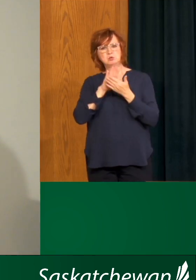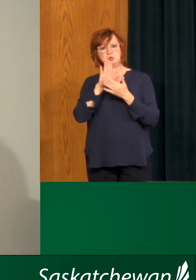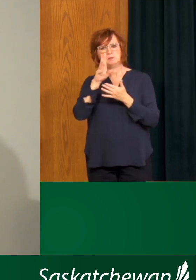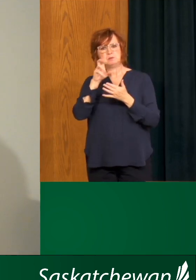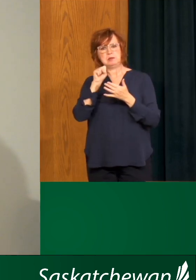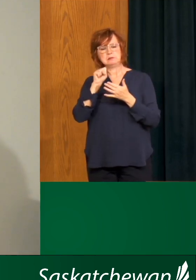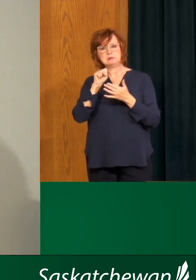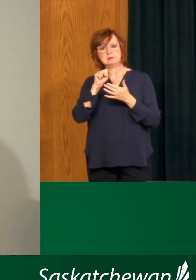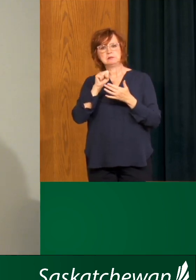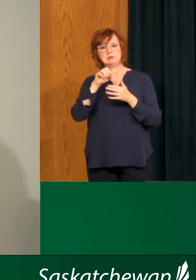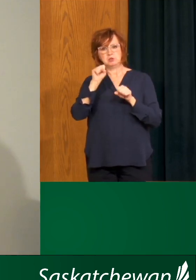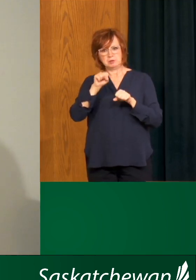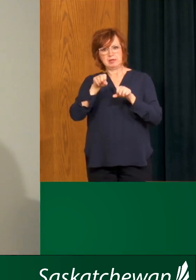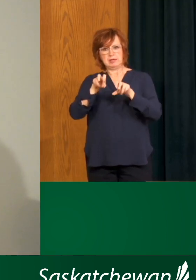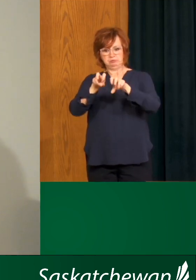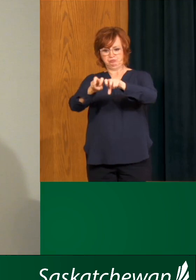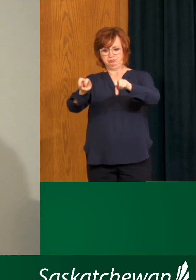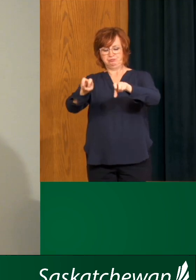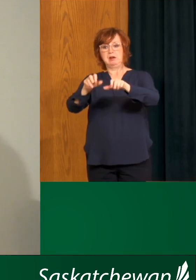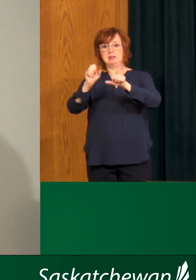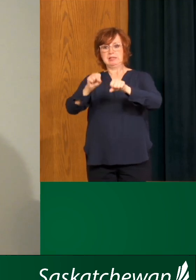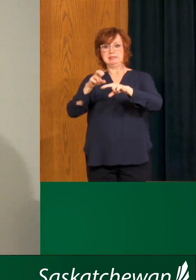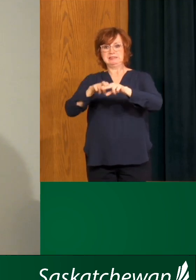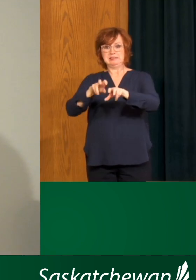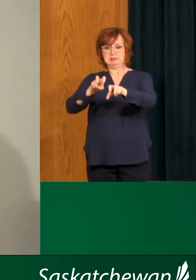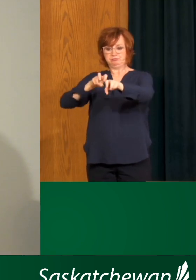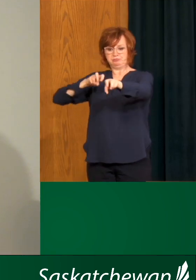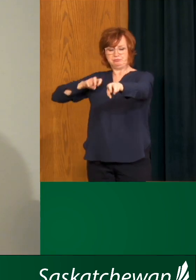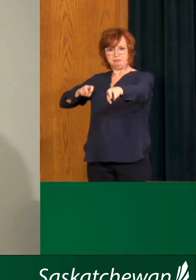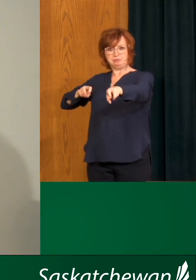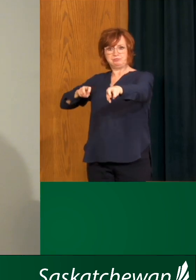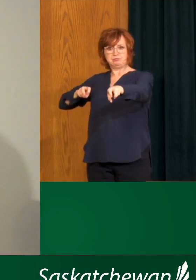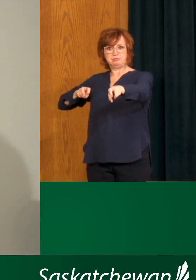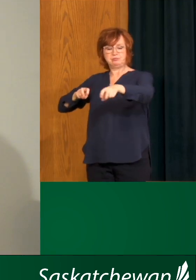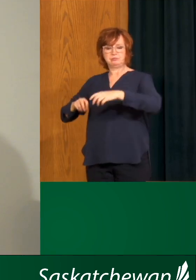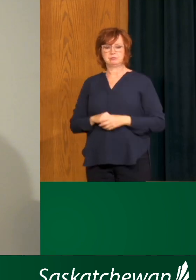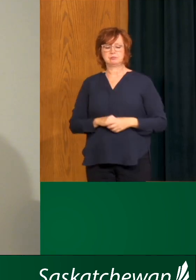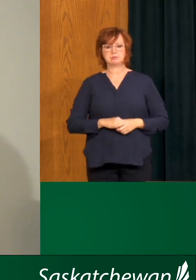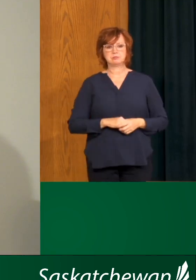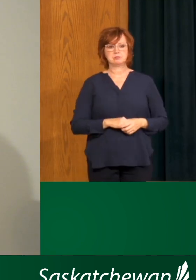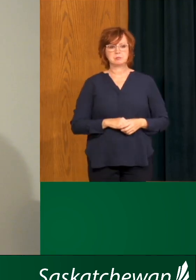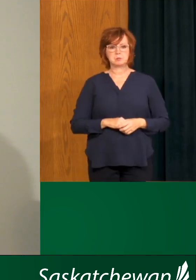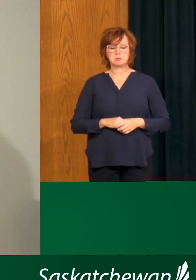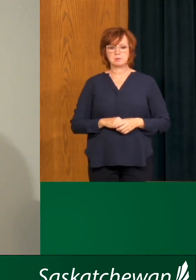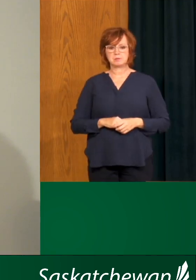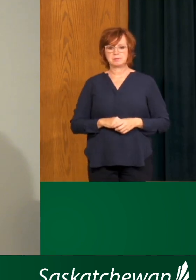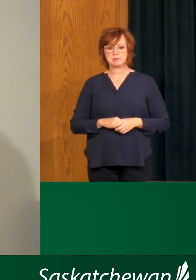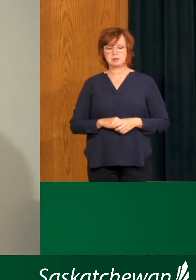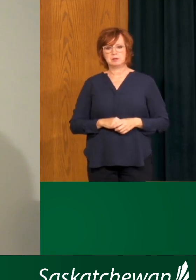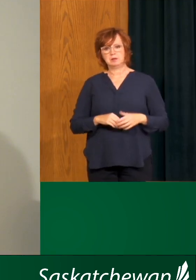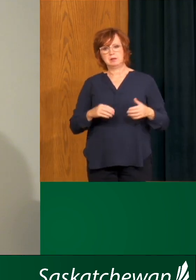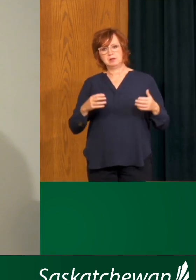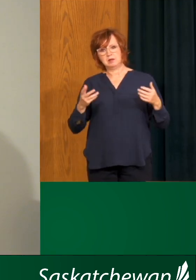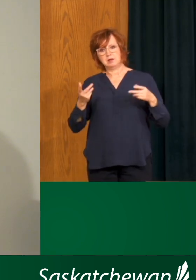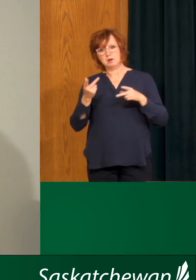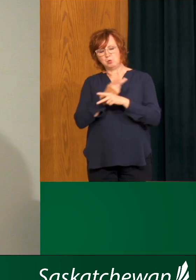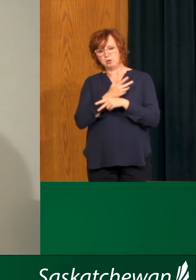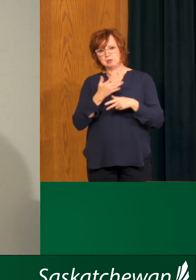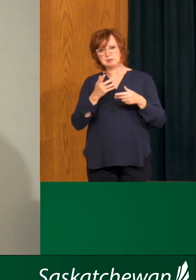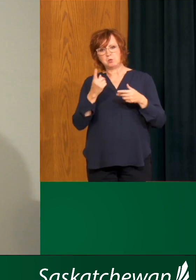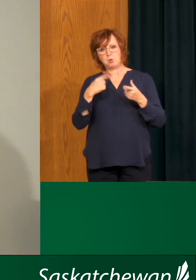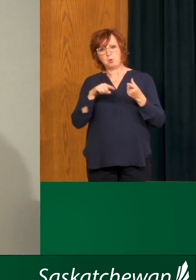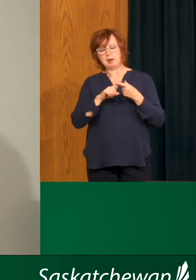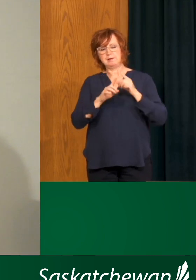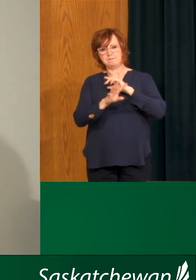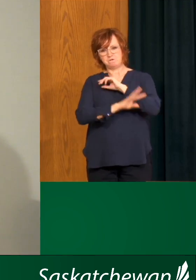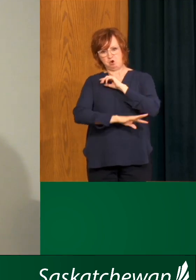even if a child is unwell. We also know that in the fall, coughs and colds are very common in children, so we can't assume that every